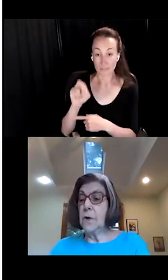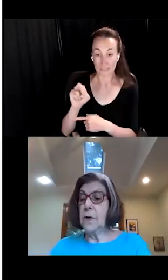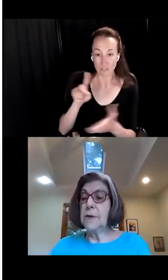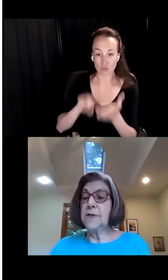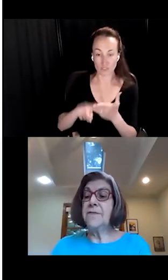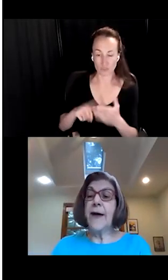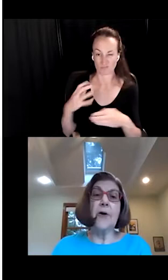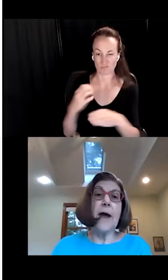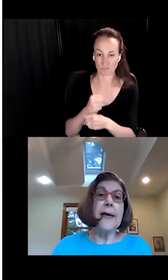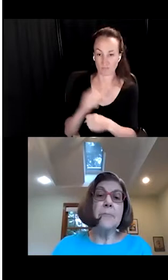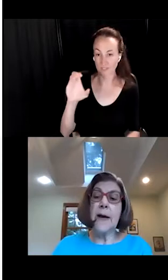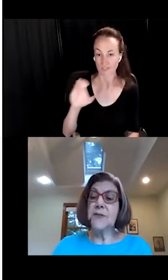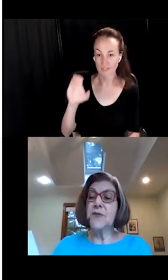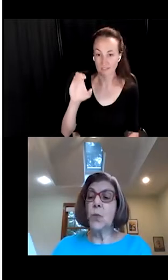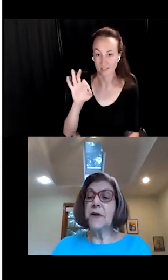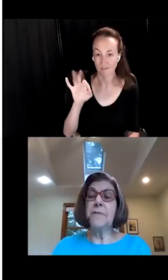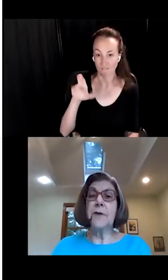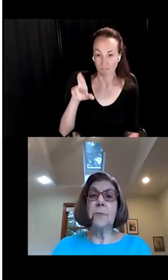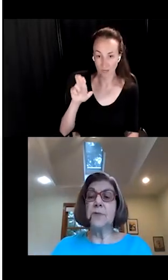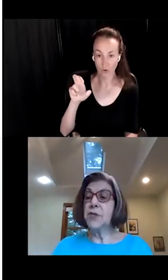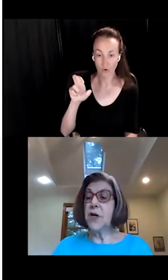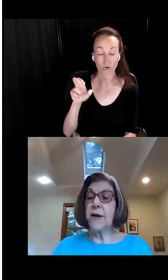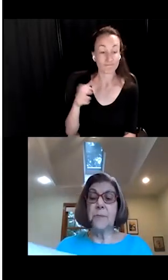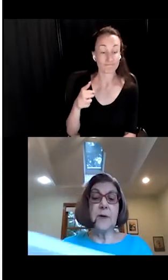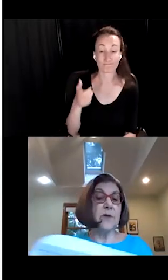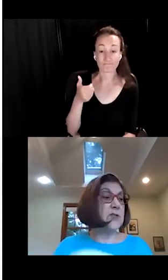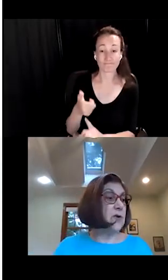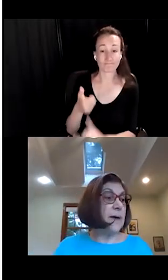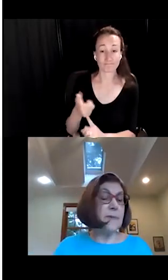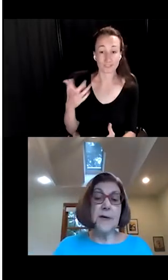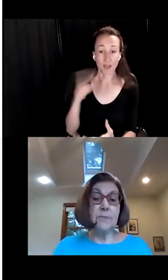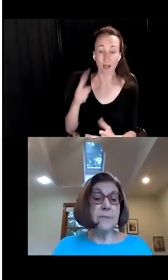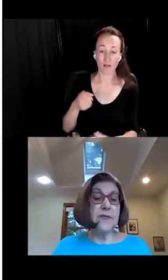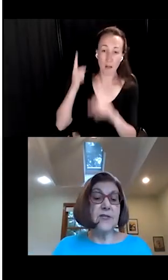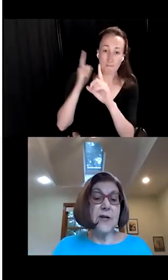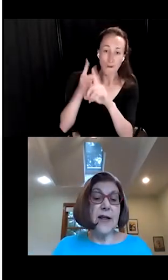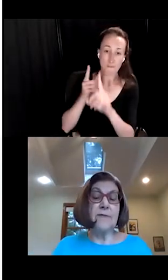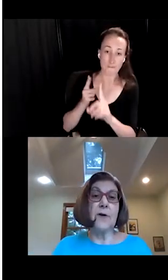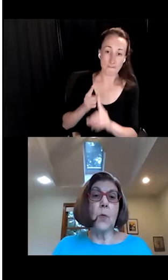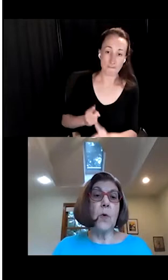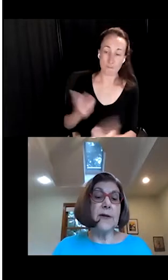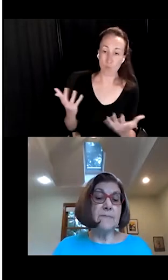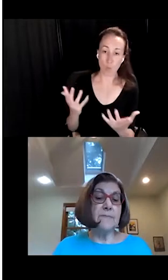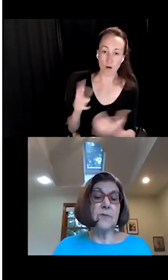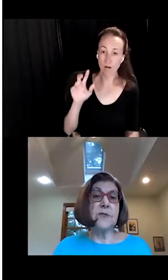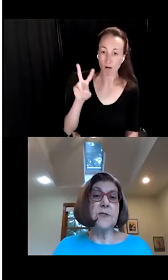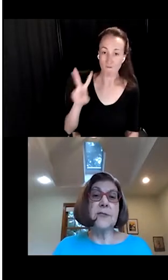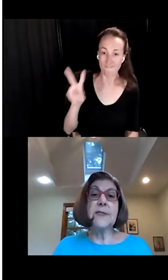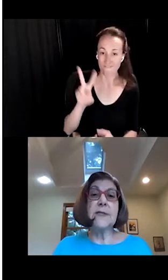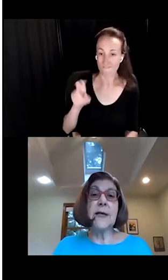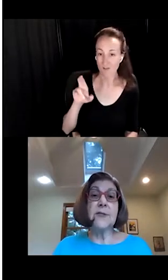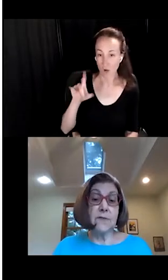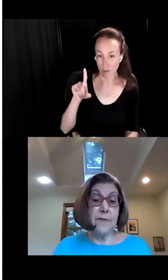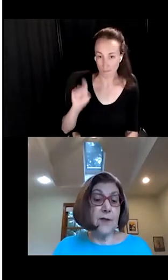So CFIRE itemizes what variables to document when describing an implementation effort, what influences